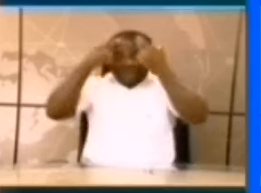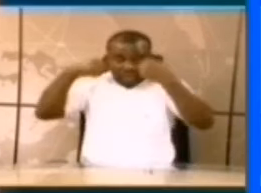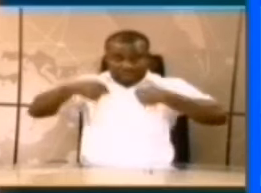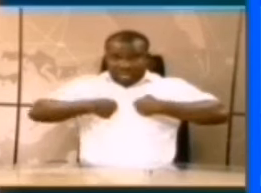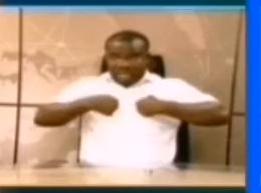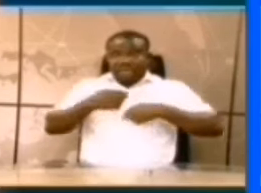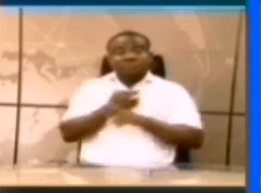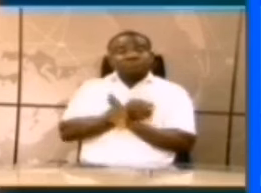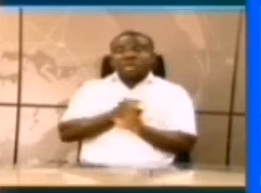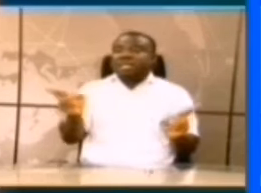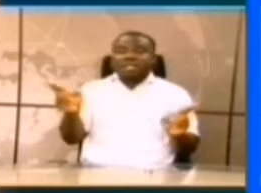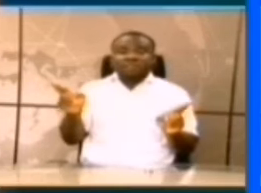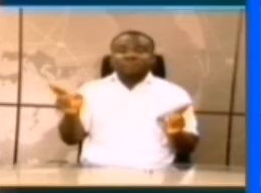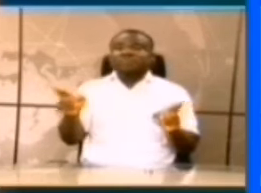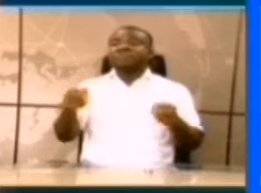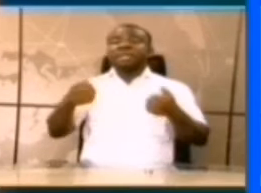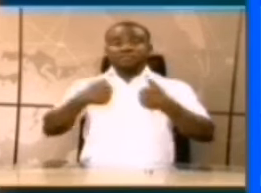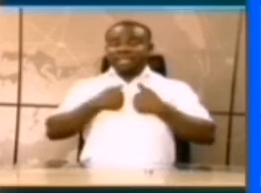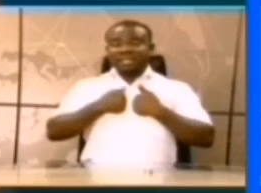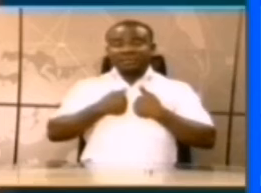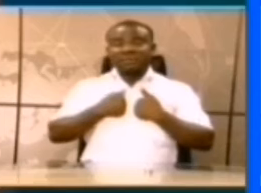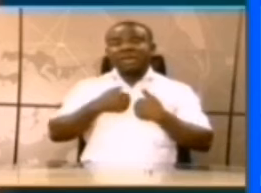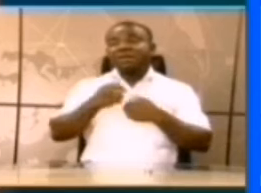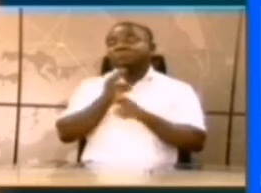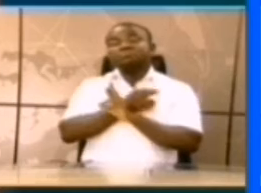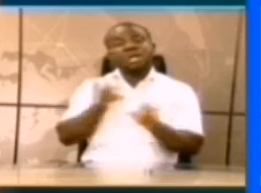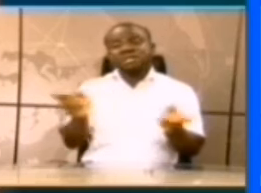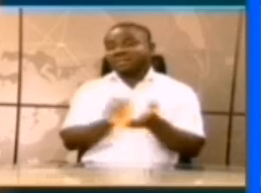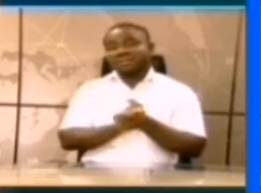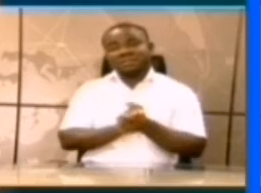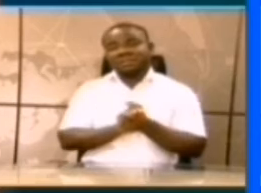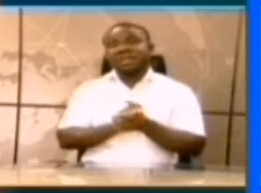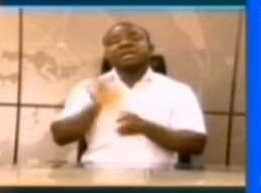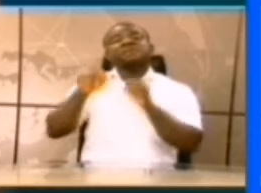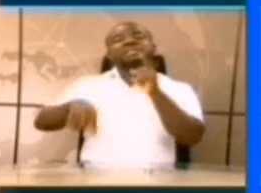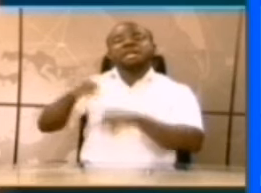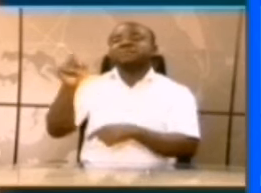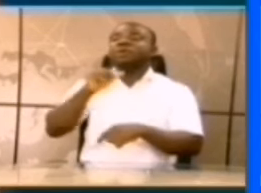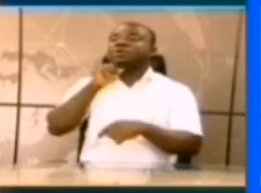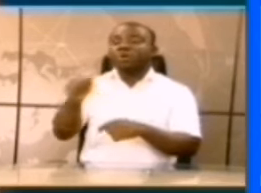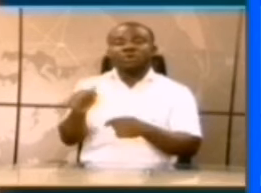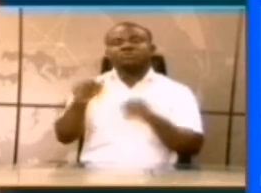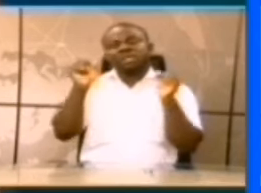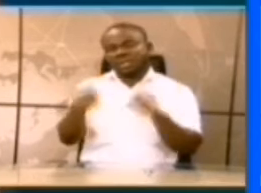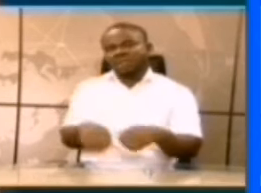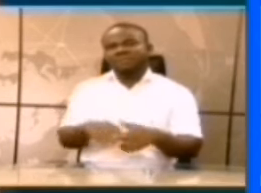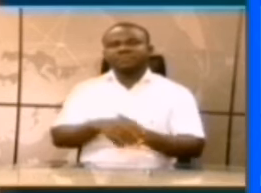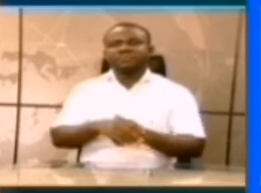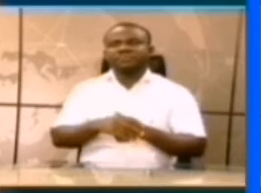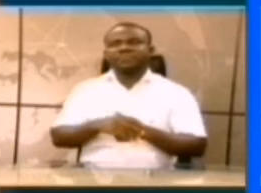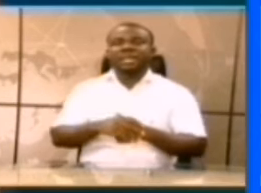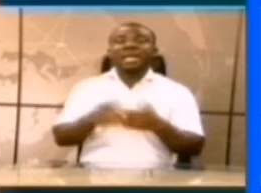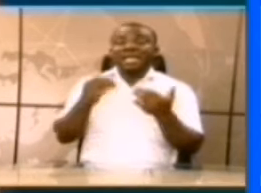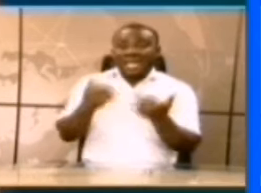a e koso ewo man mu no eno ho asotwe na ekoso no e na afi nso nso aye fire service nso a edu ne